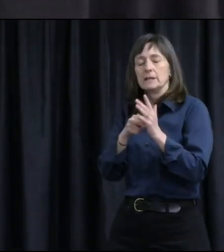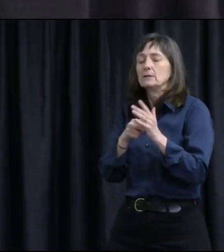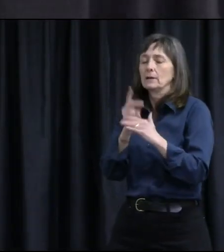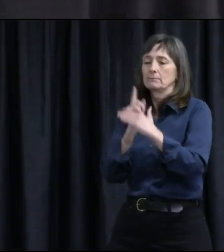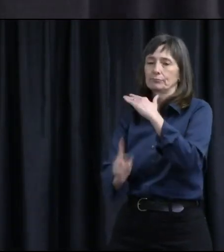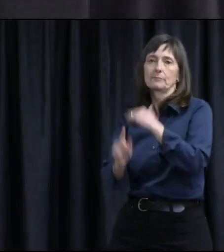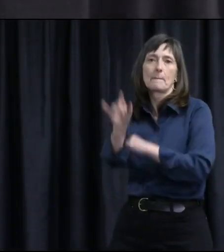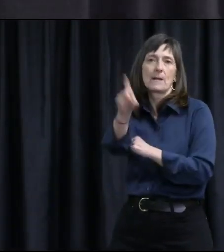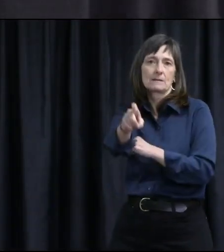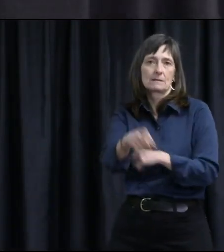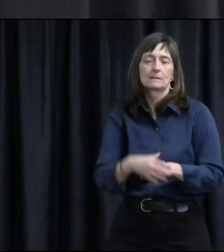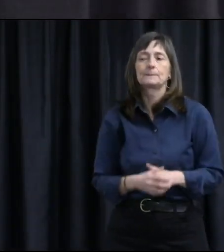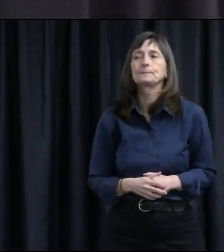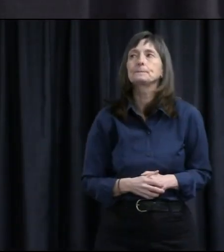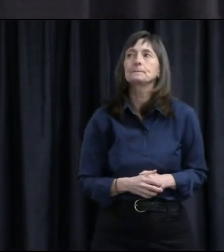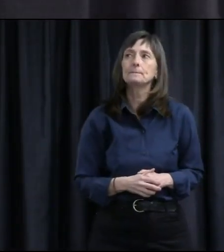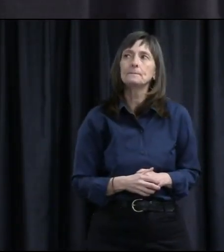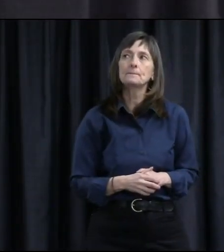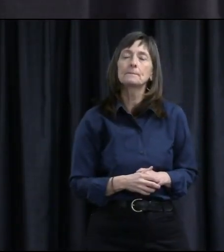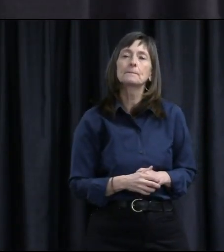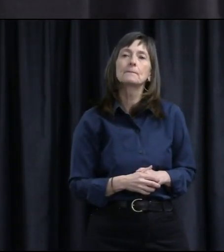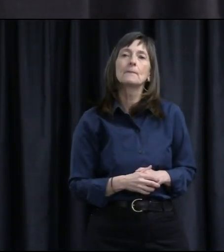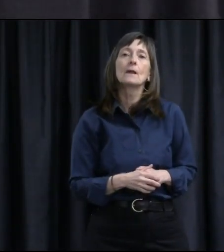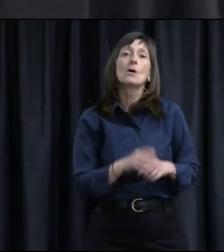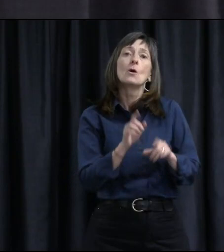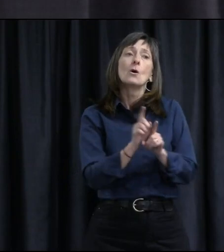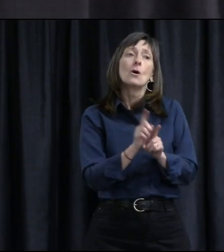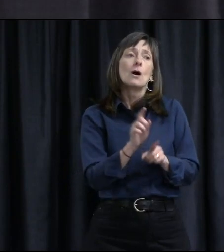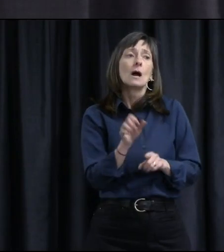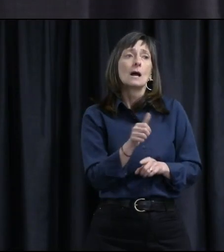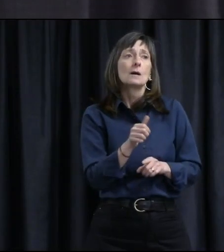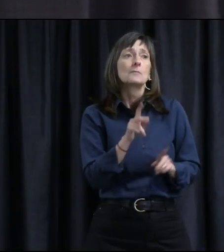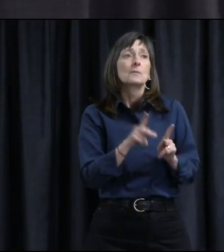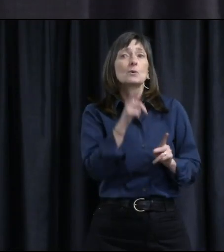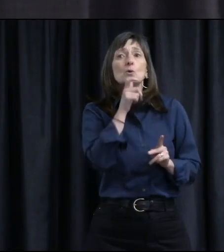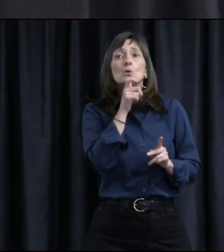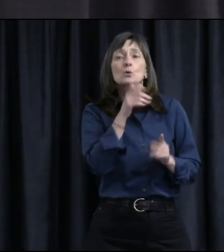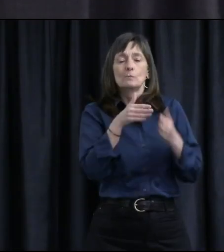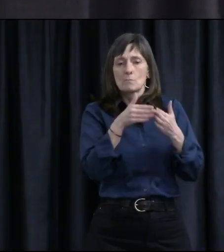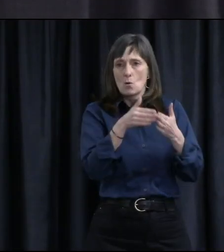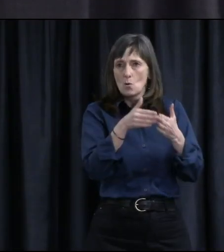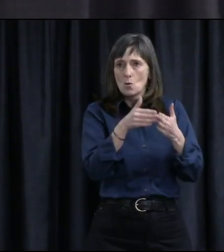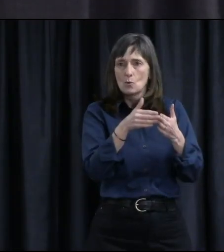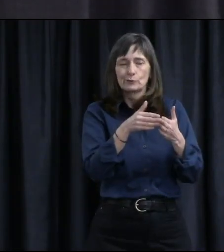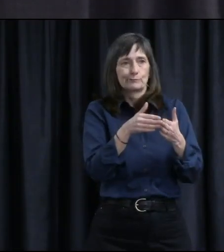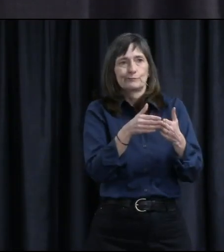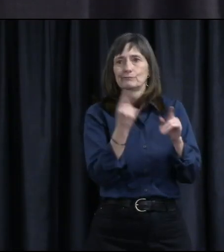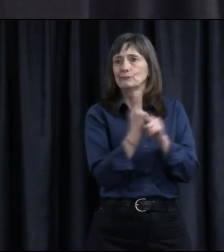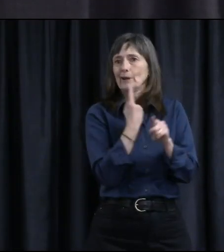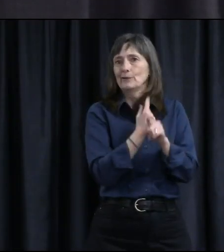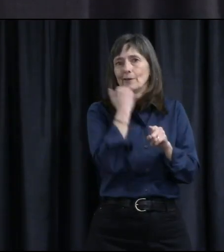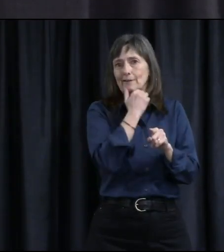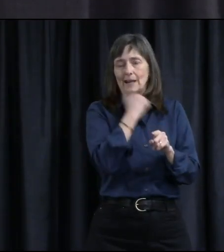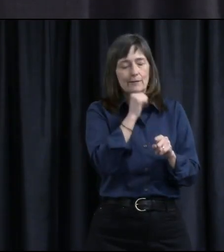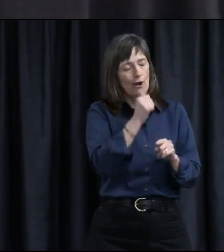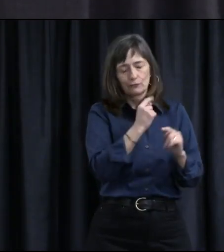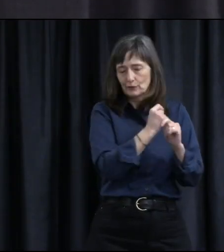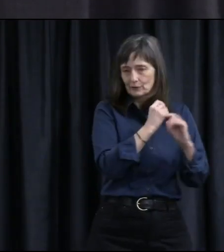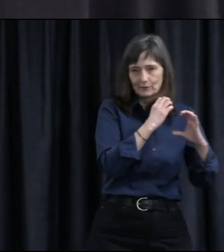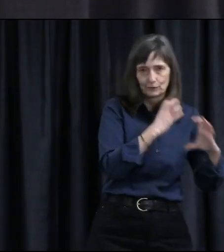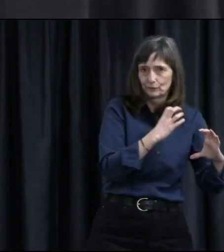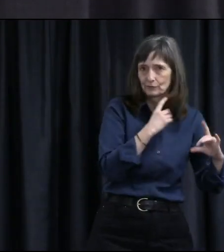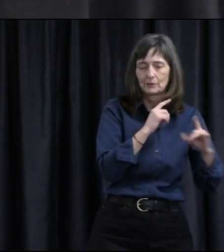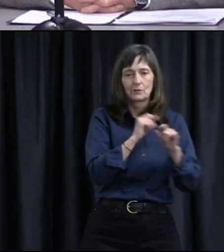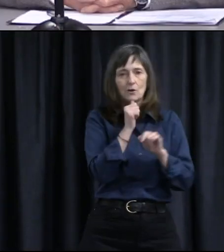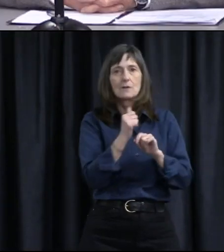Following up on that, for those who are coming in on the ferry who are not commercial truck drivers, in other words, just regular passengers,